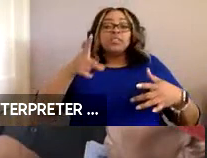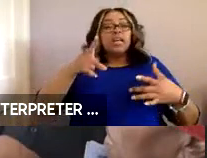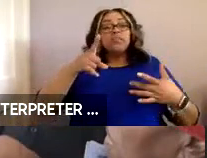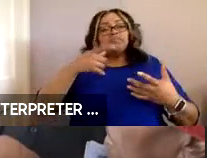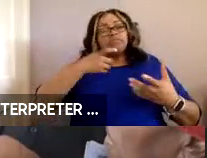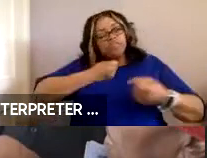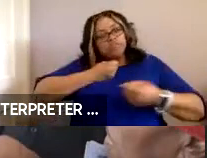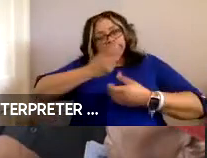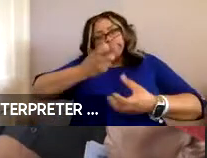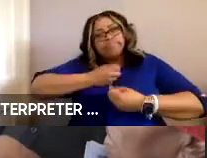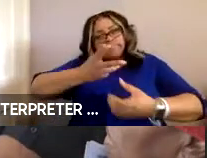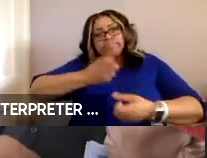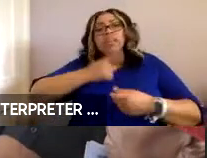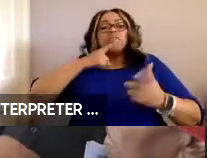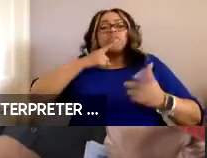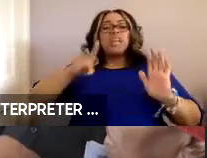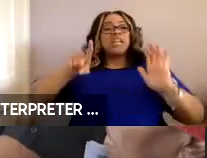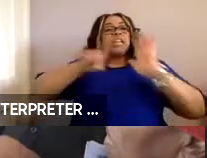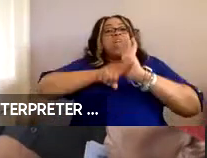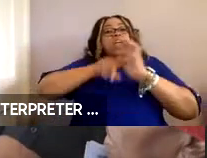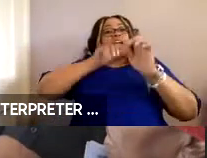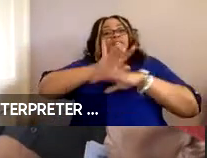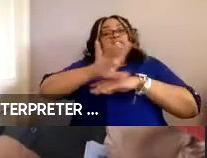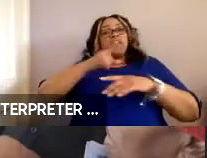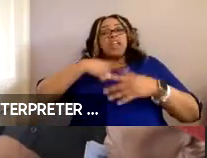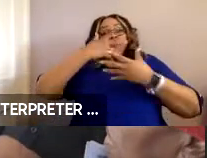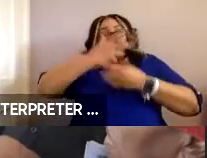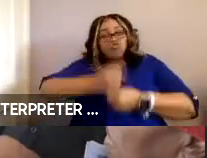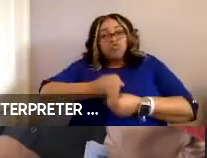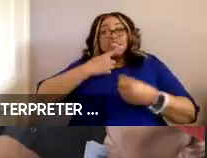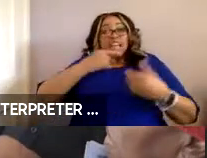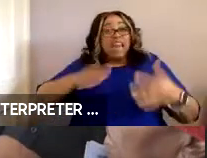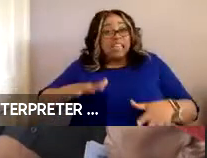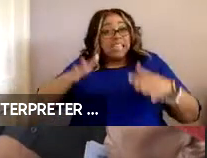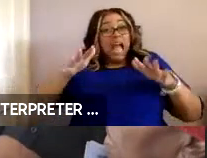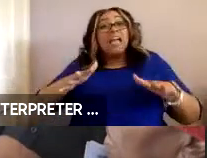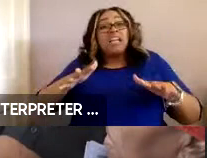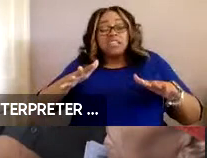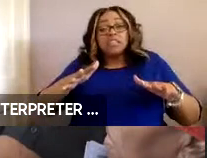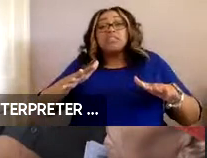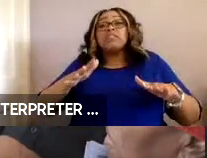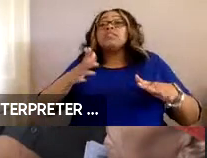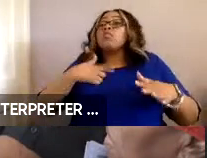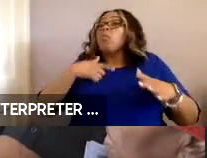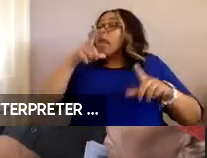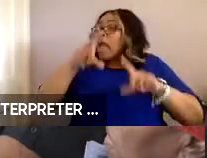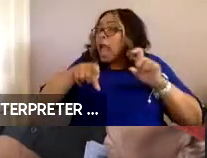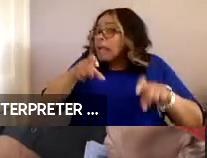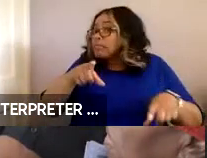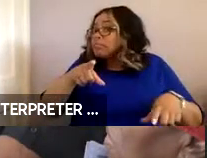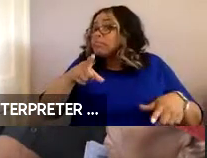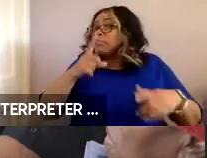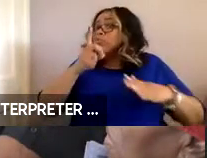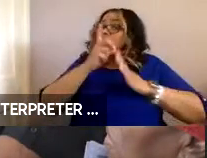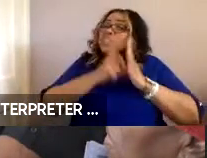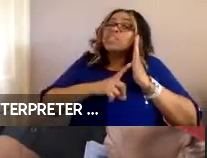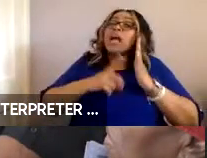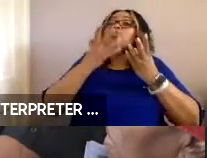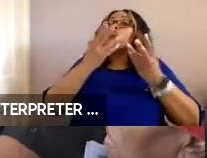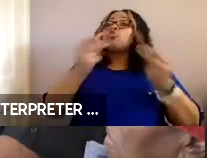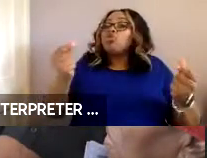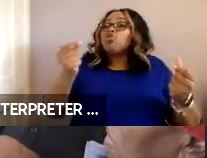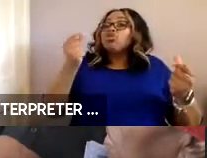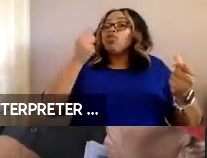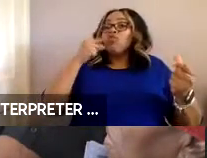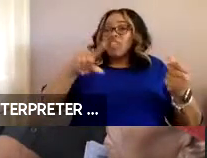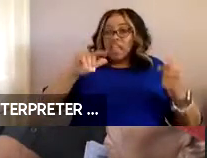these concerns would negatively affect their levels of trust and anxiety. So next, we asked participants to design solutions to